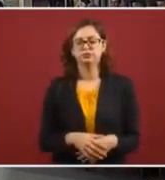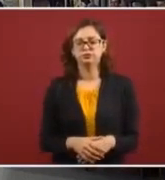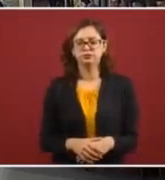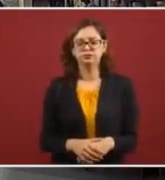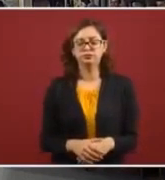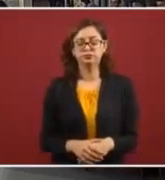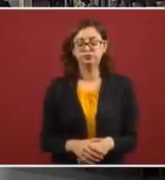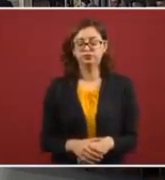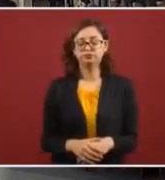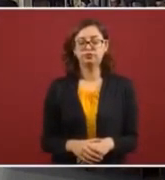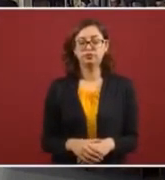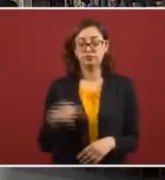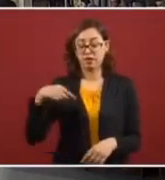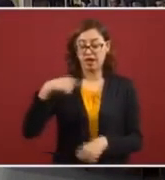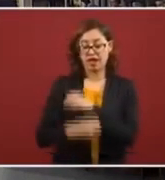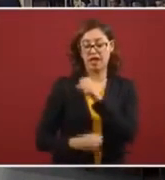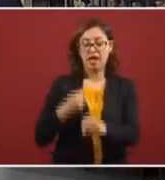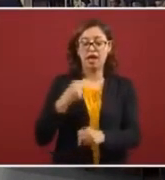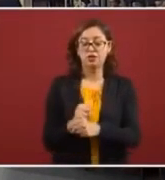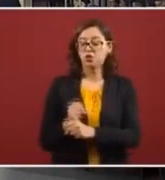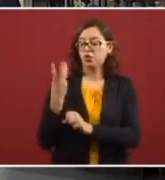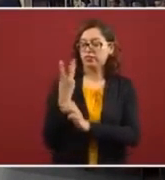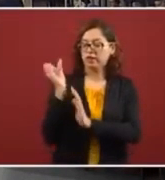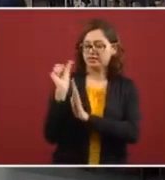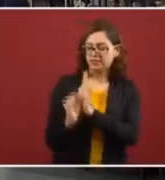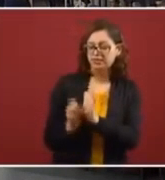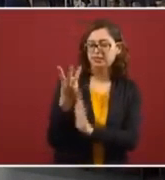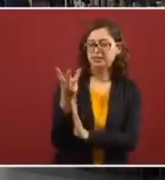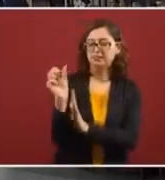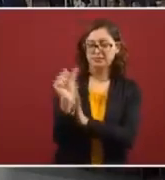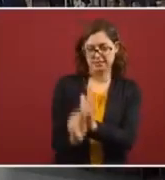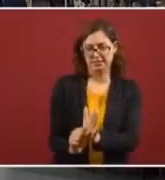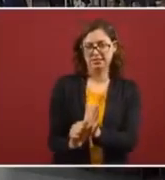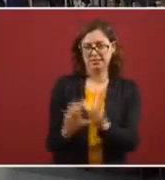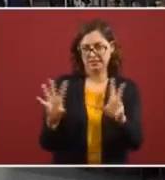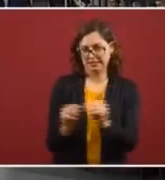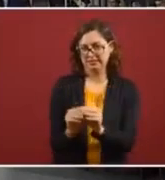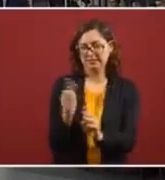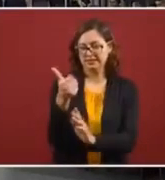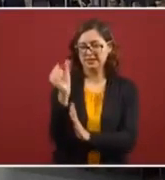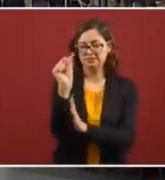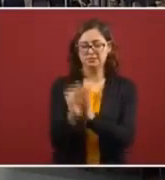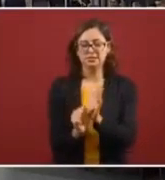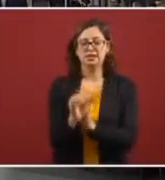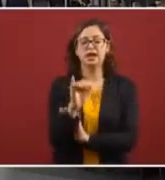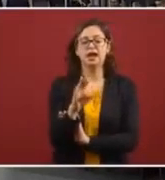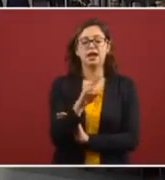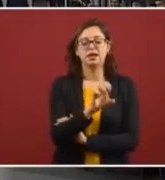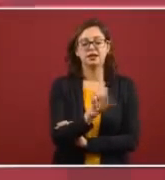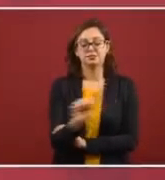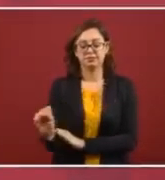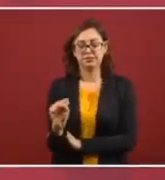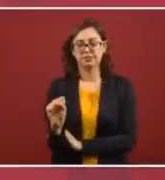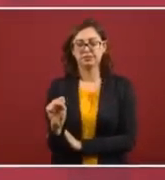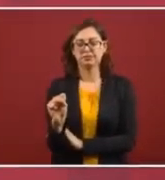In the third trimester of this year, the Social Security closed